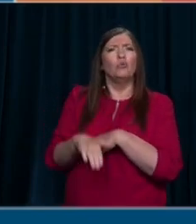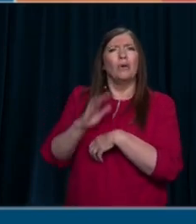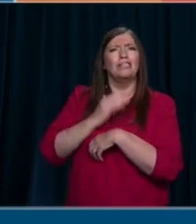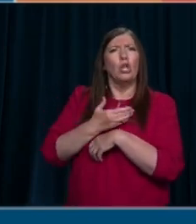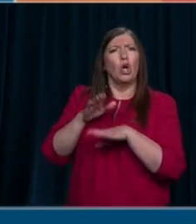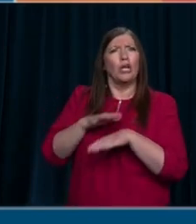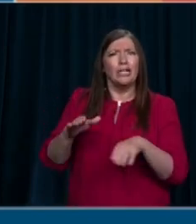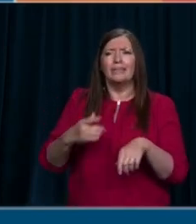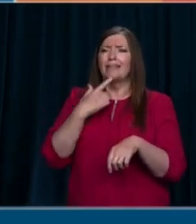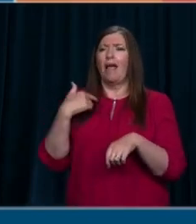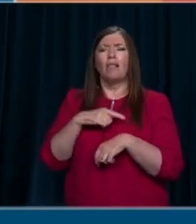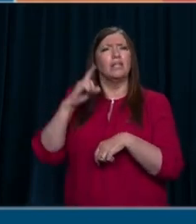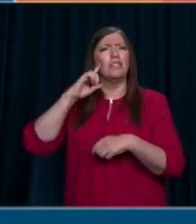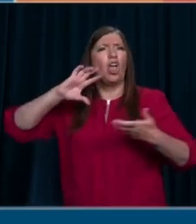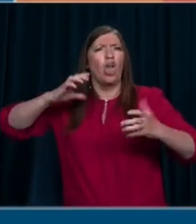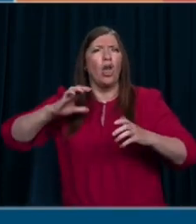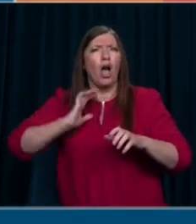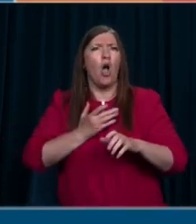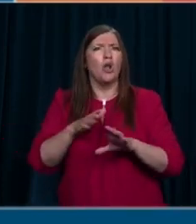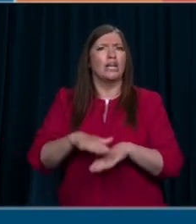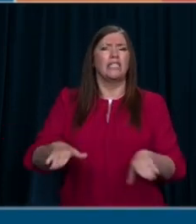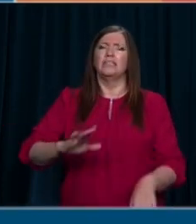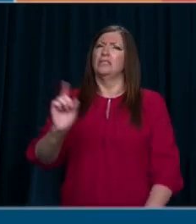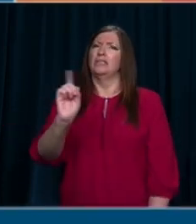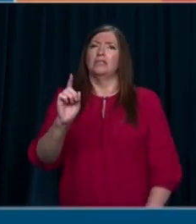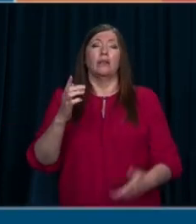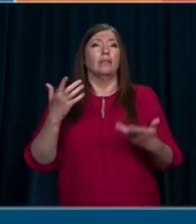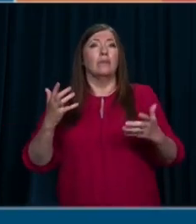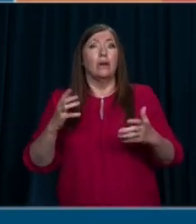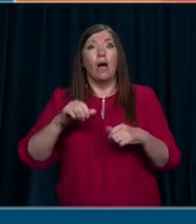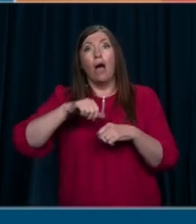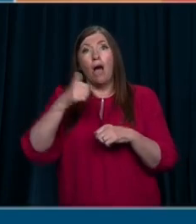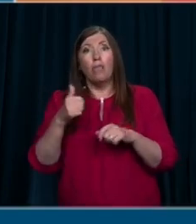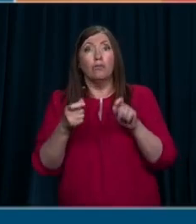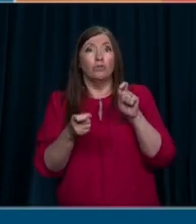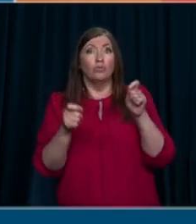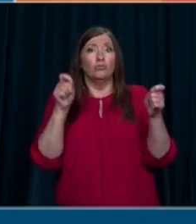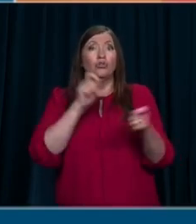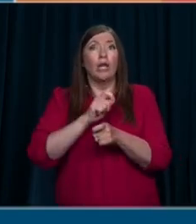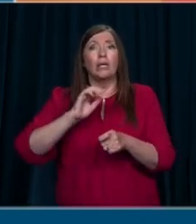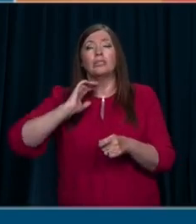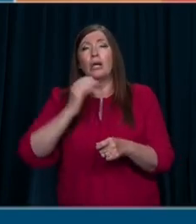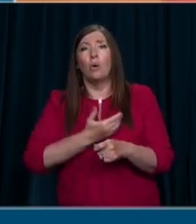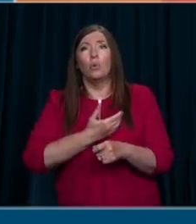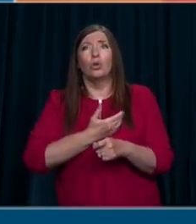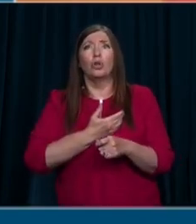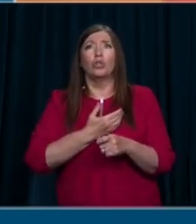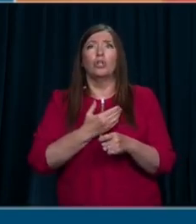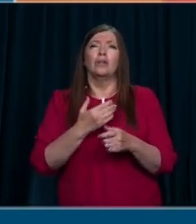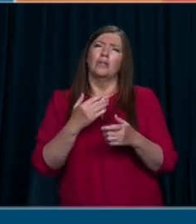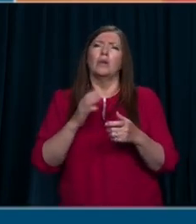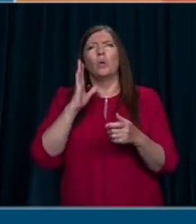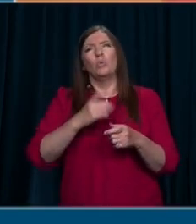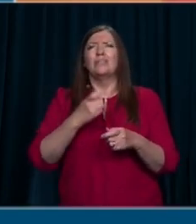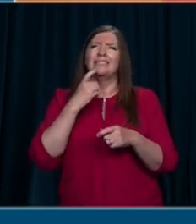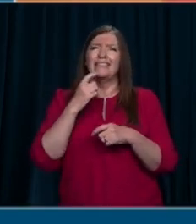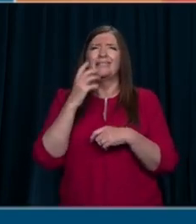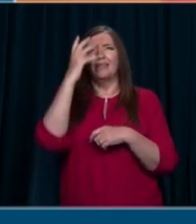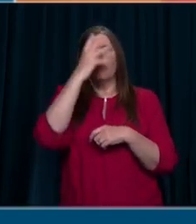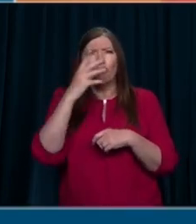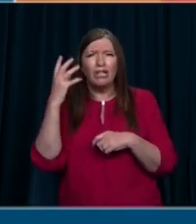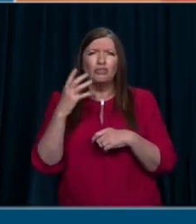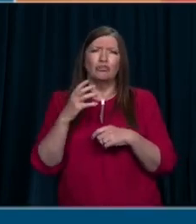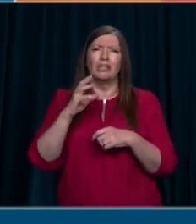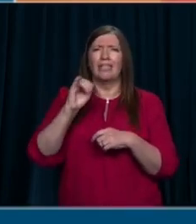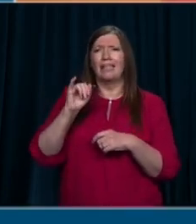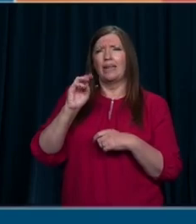kids. Most important there. And another one is to change our, I'm going to say immigration for the lack of a